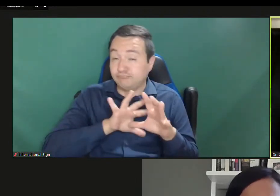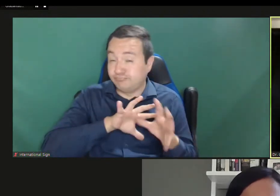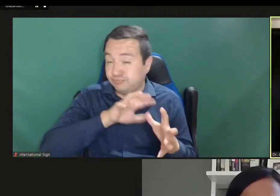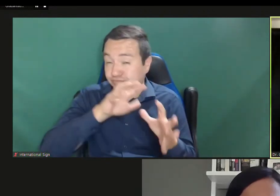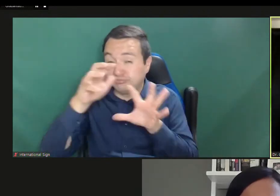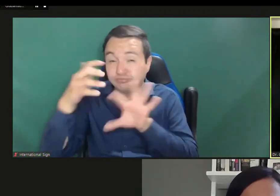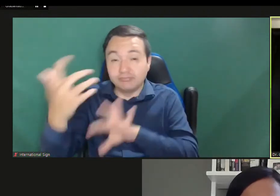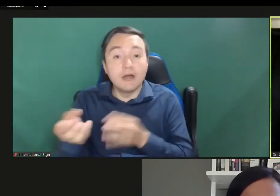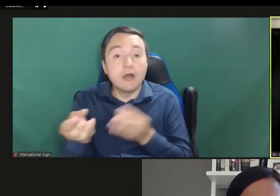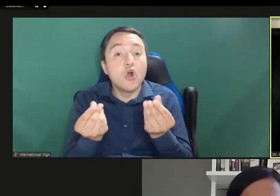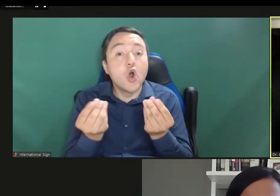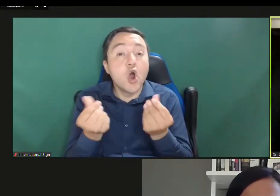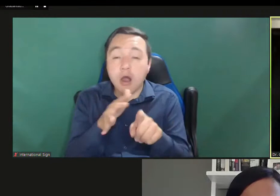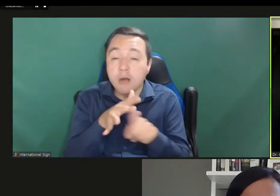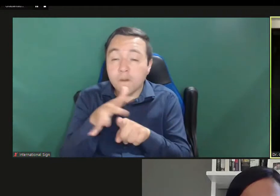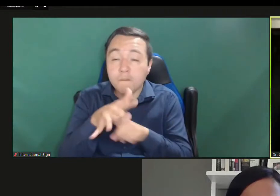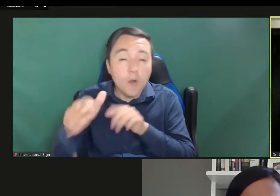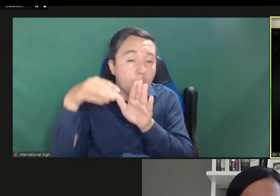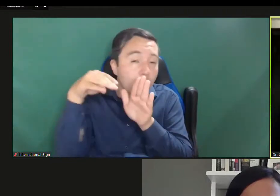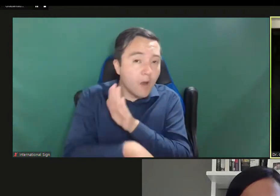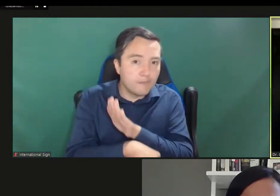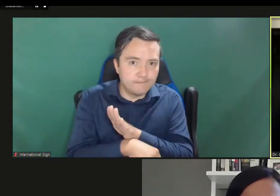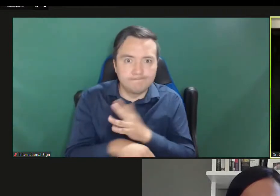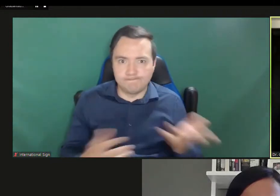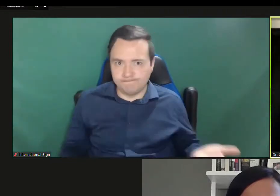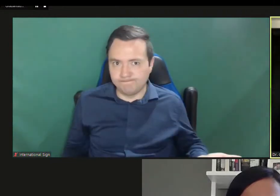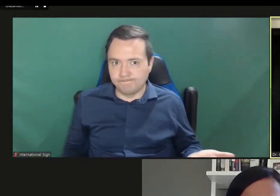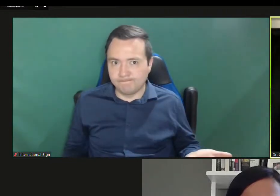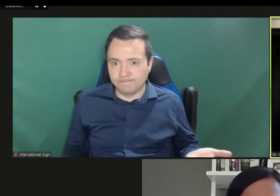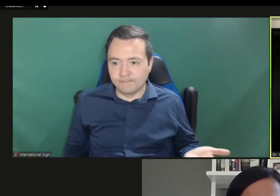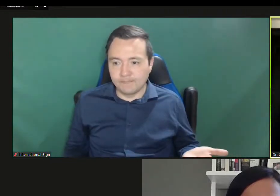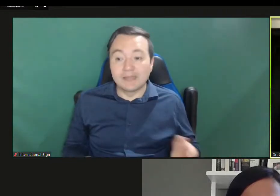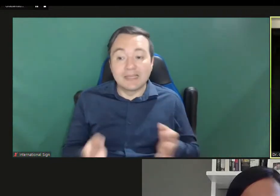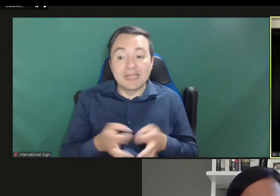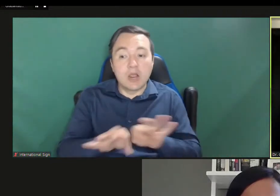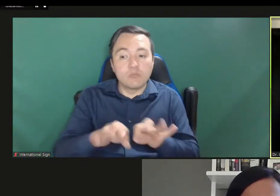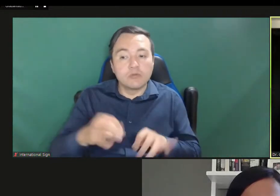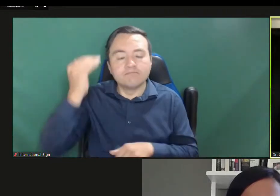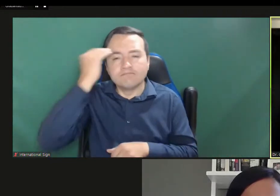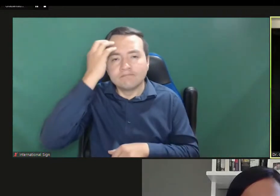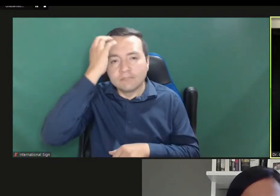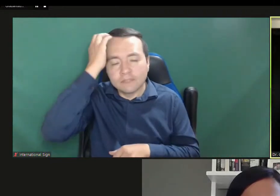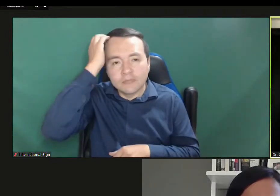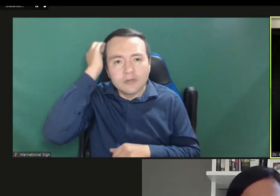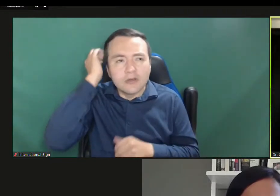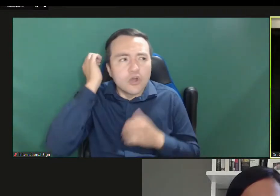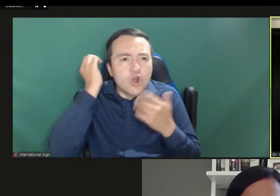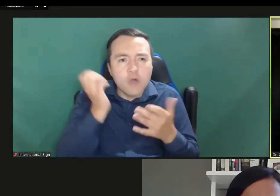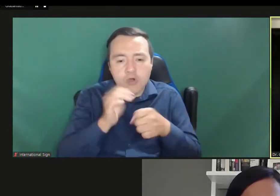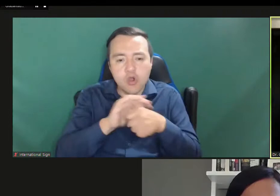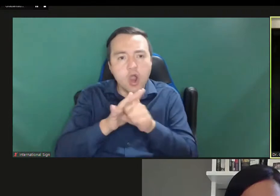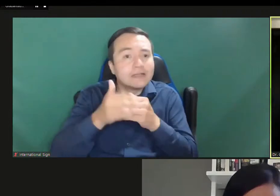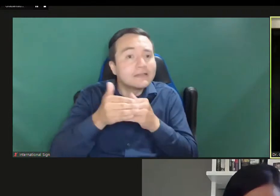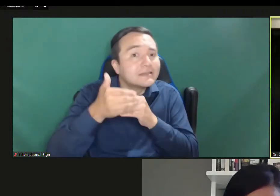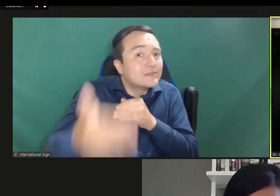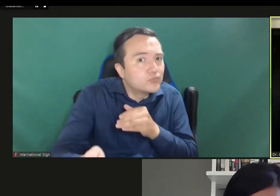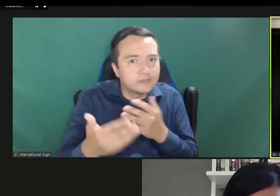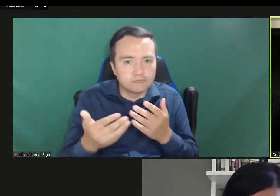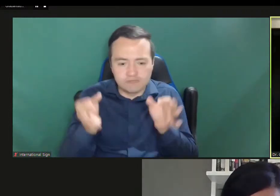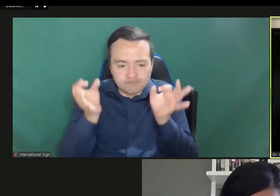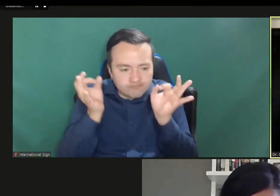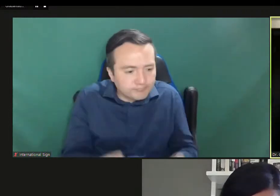which spills over into the economy. But going back to talking about the post-COVID